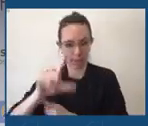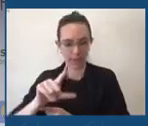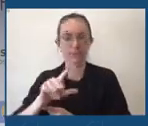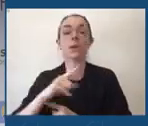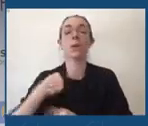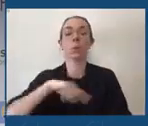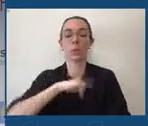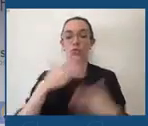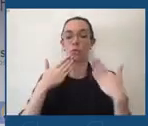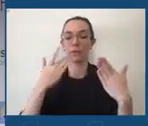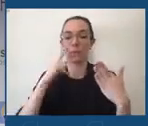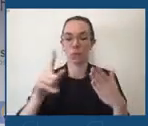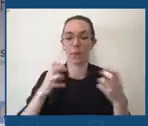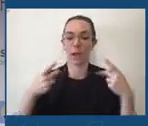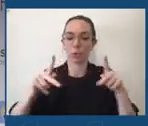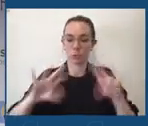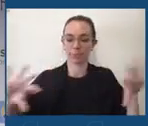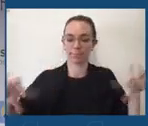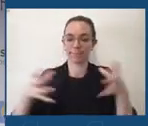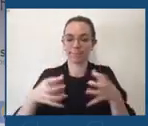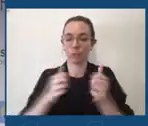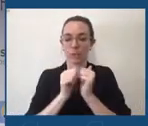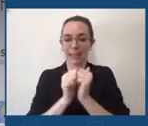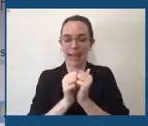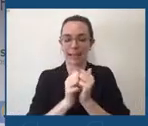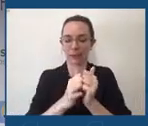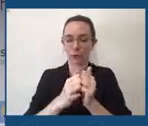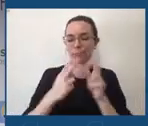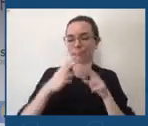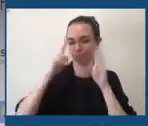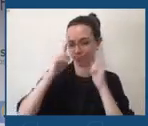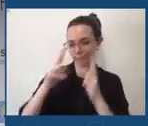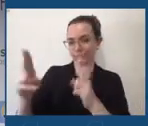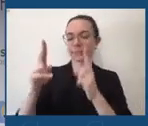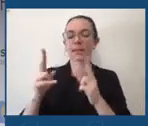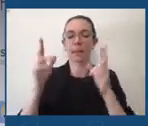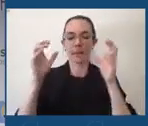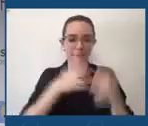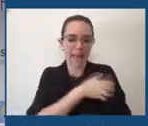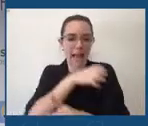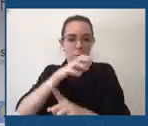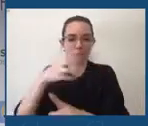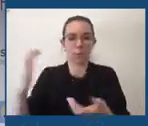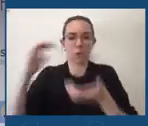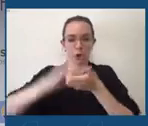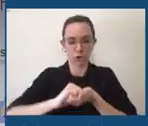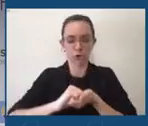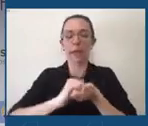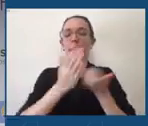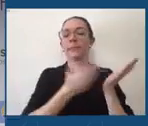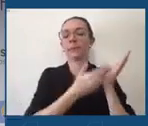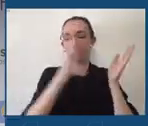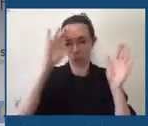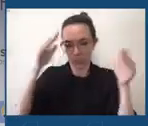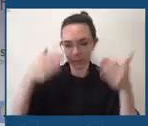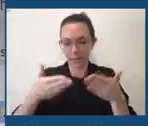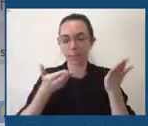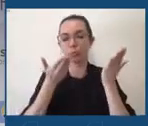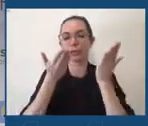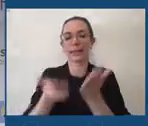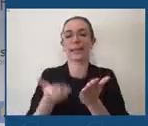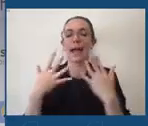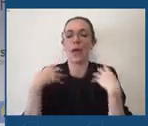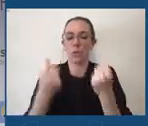to gather today to commemorate a powerful partnership focused on bringing life-saving health and wellness to underserved